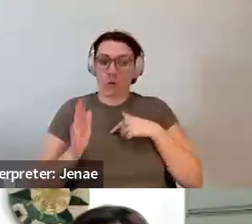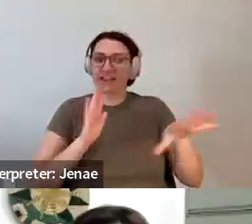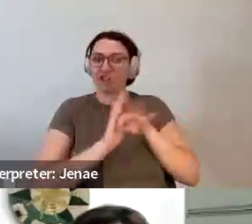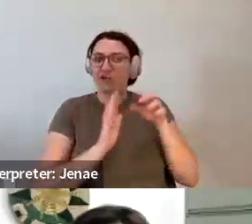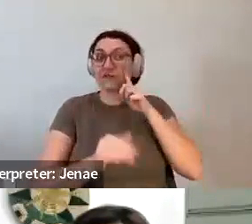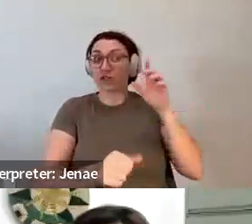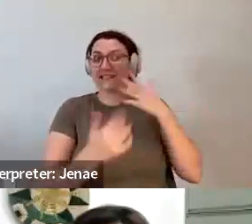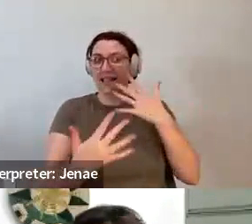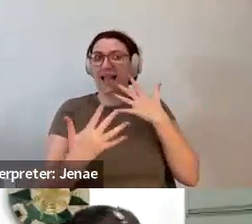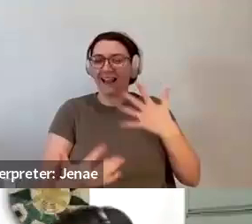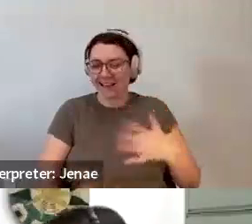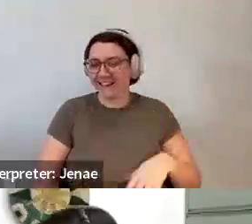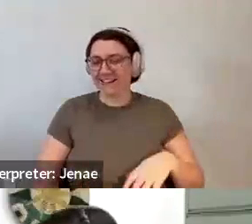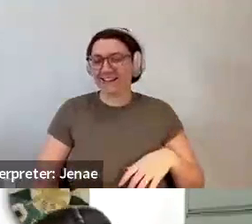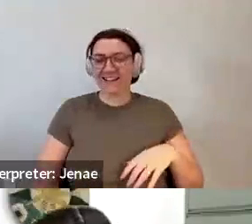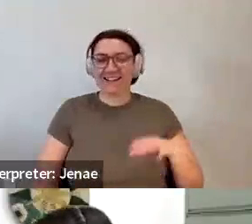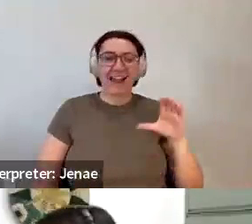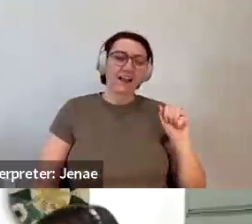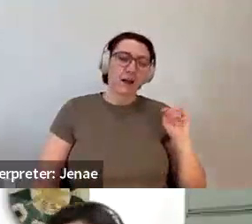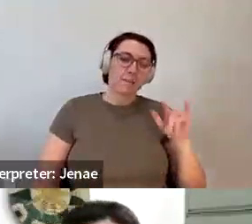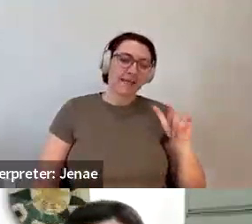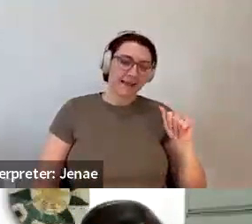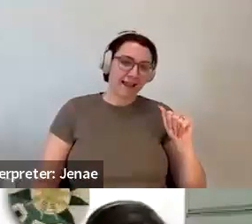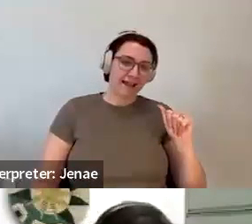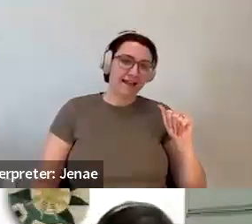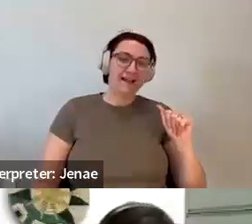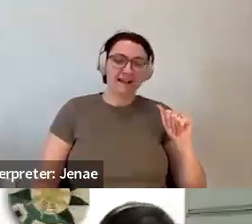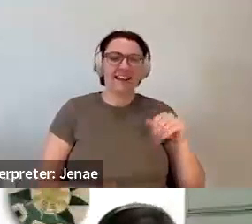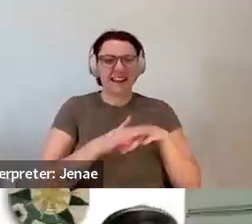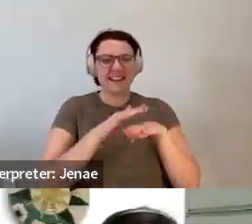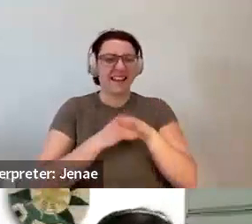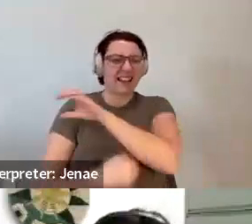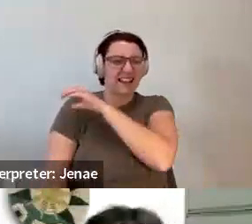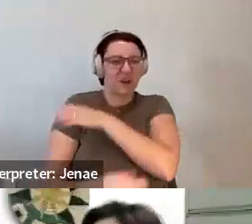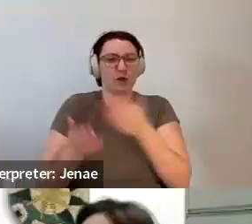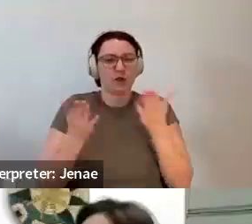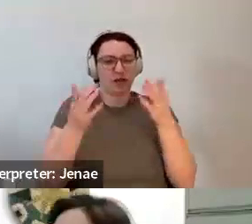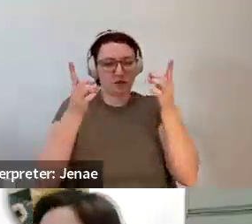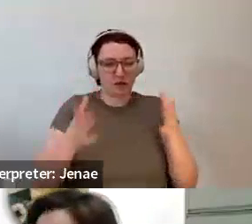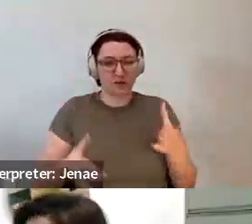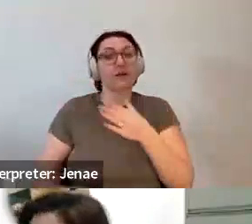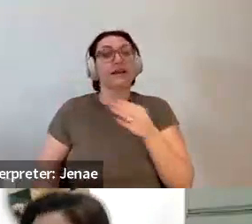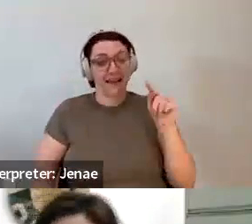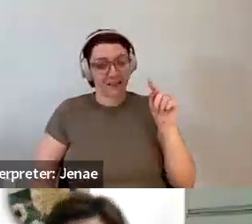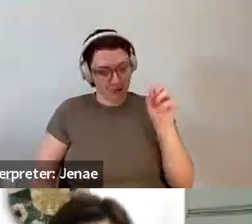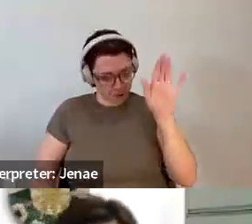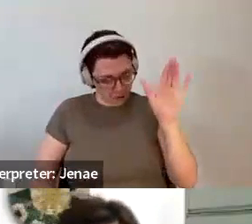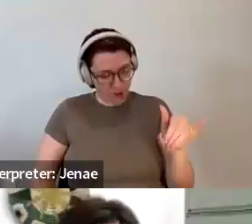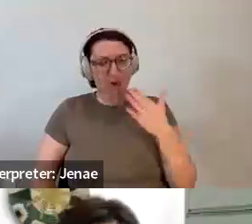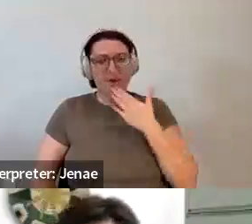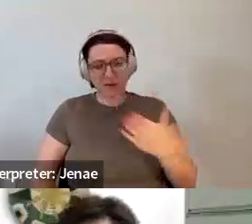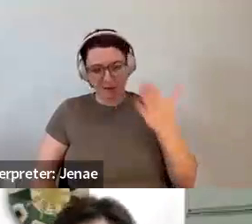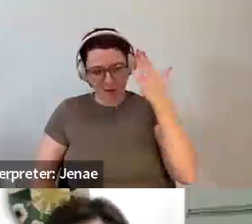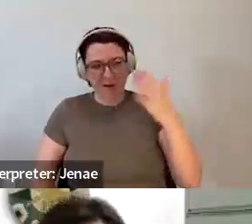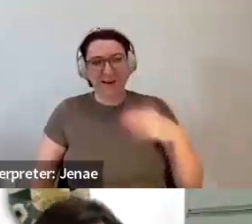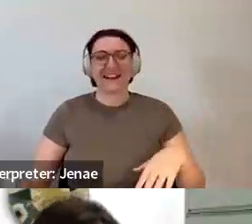these opportunities. So we have Camellia on, our Director of Intake and Clinical Services as well. And Toby. Good morning, Toby. All